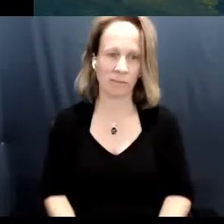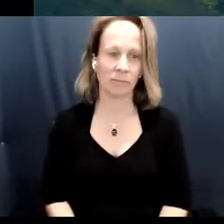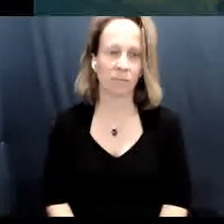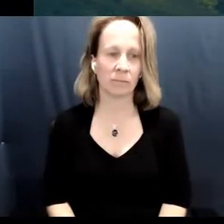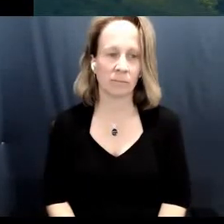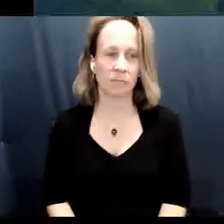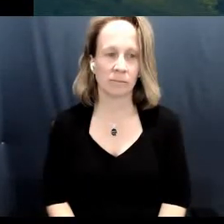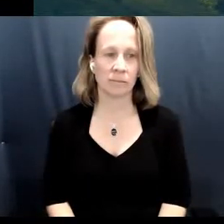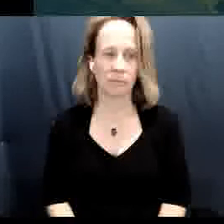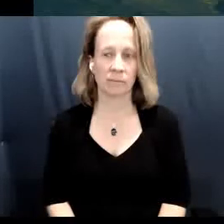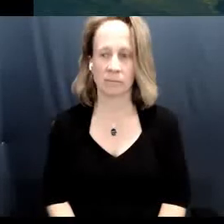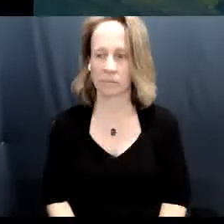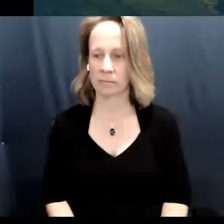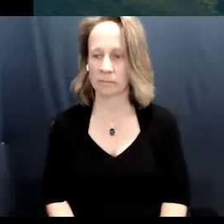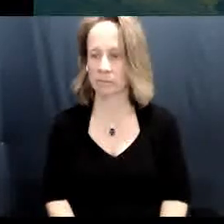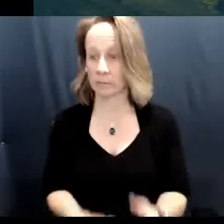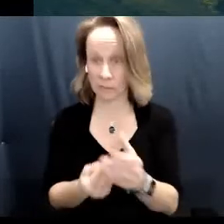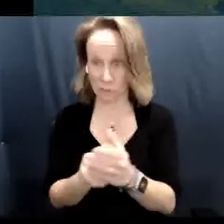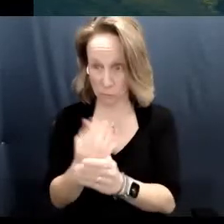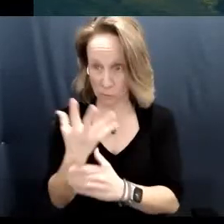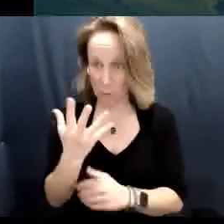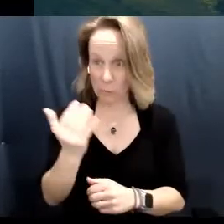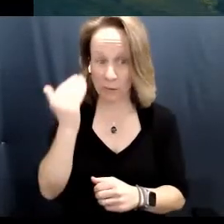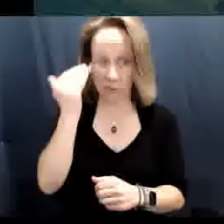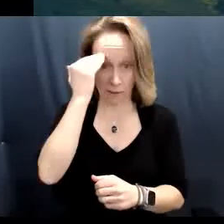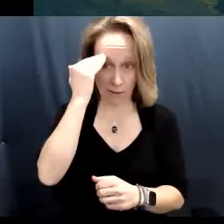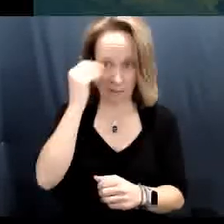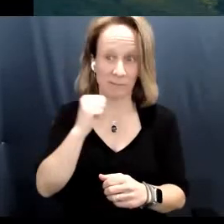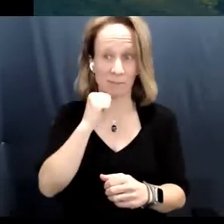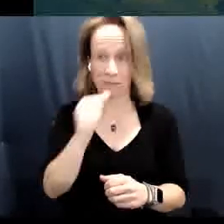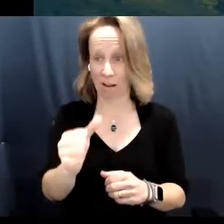Growth, knowledge, non-judgmental.